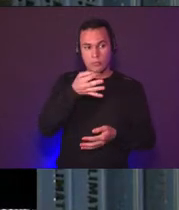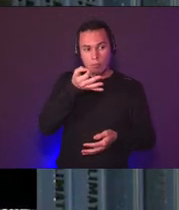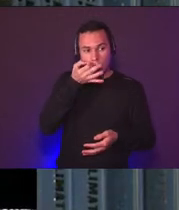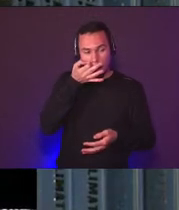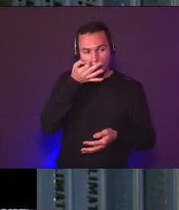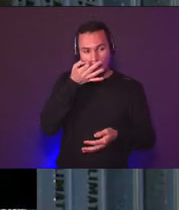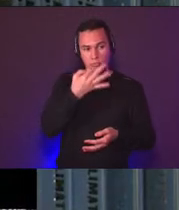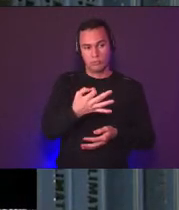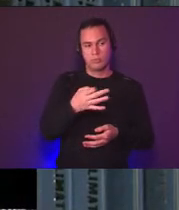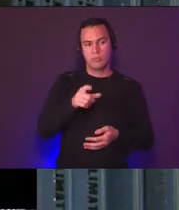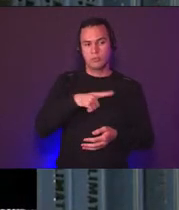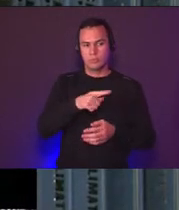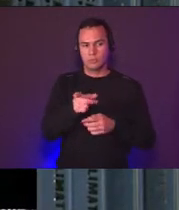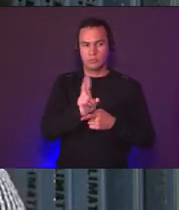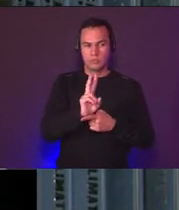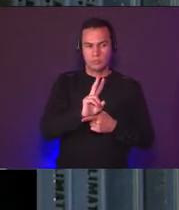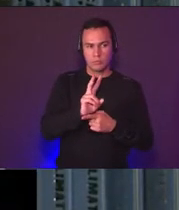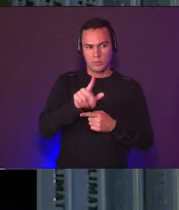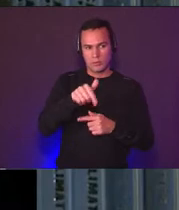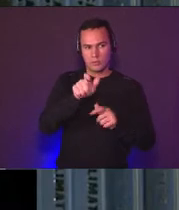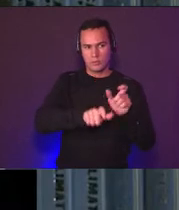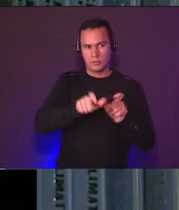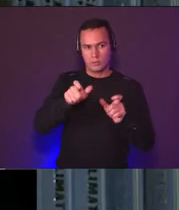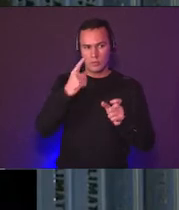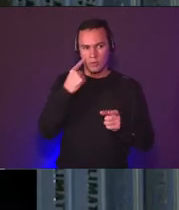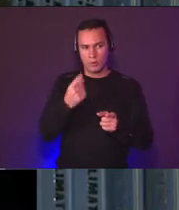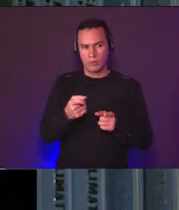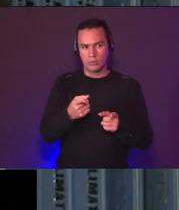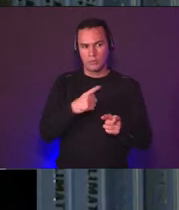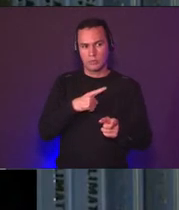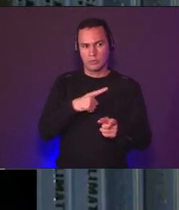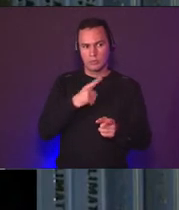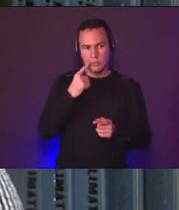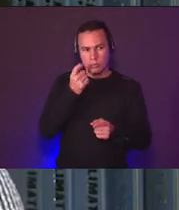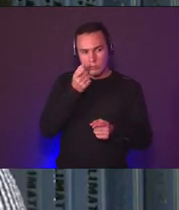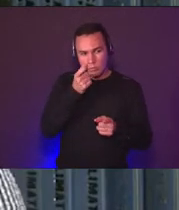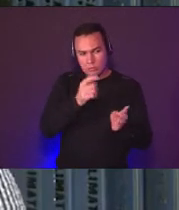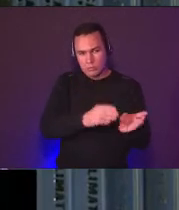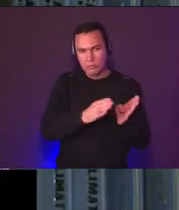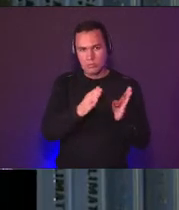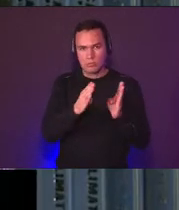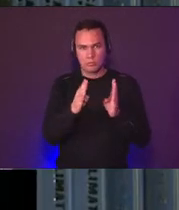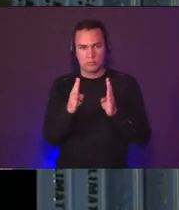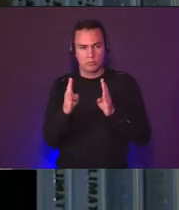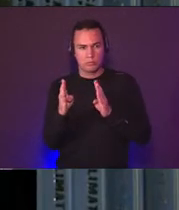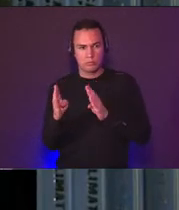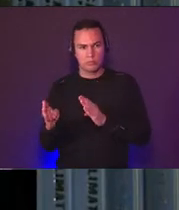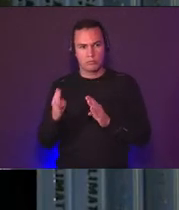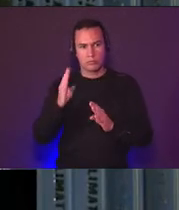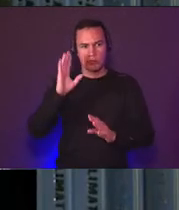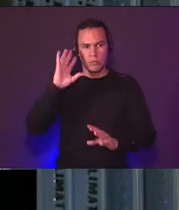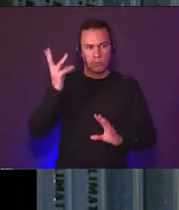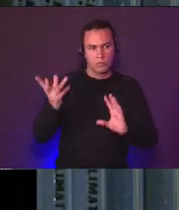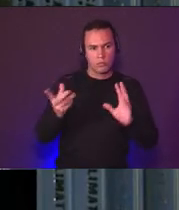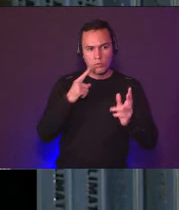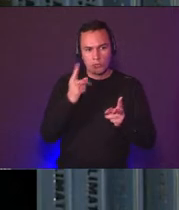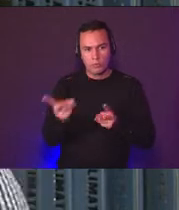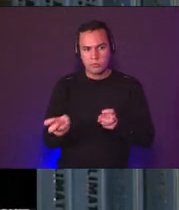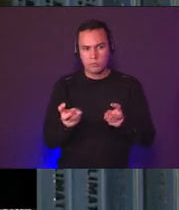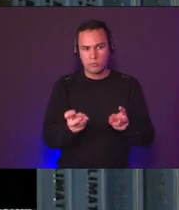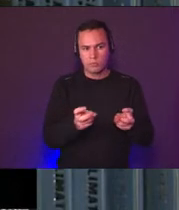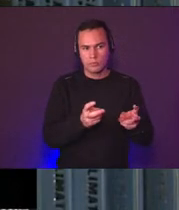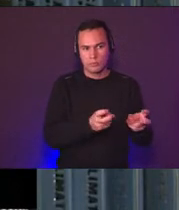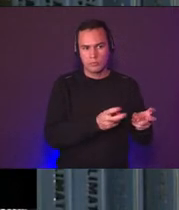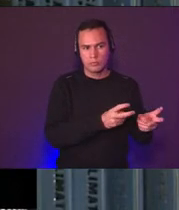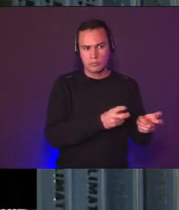looking at the flames, hearing shots in the night, and trying to piece together what was happening. And so I covered it with traditional shoe leather reporting